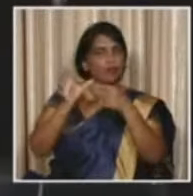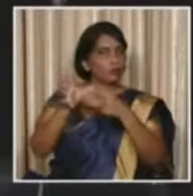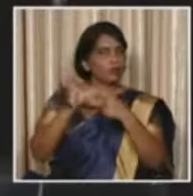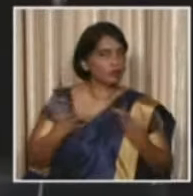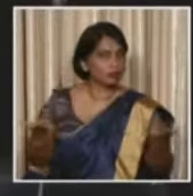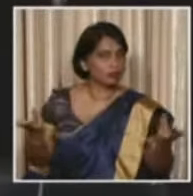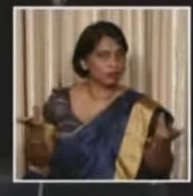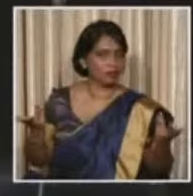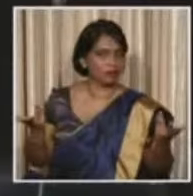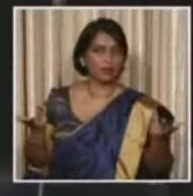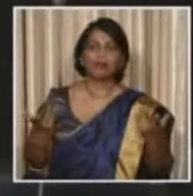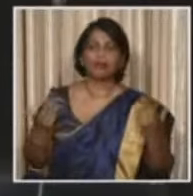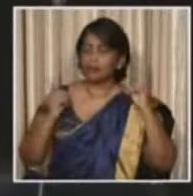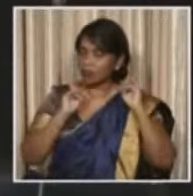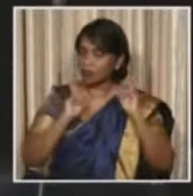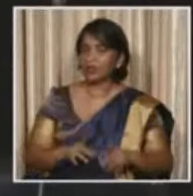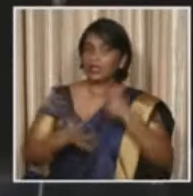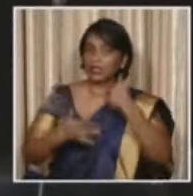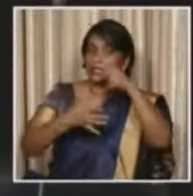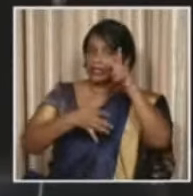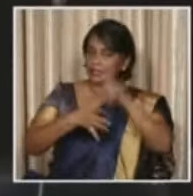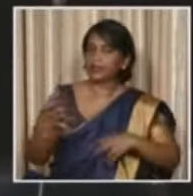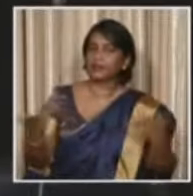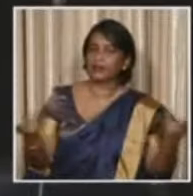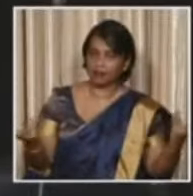You have not read this act, first of all.